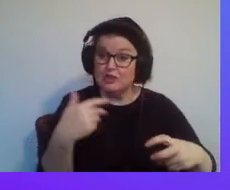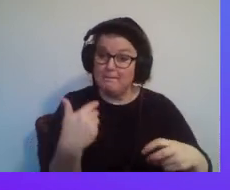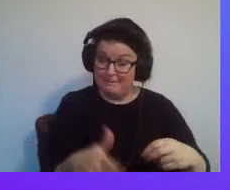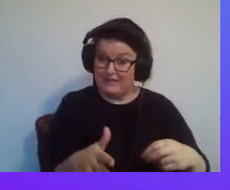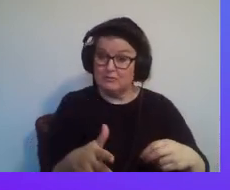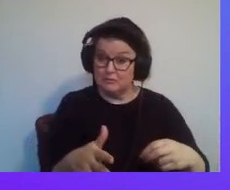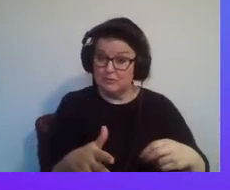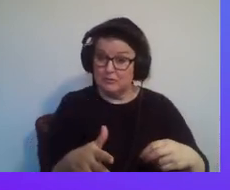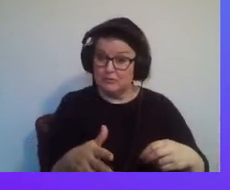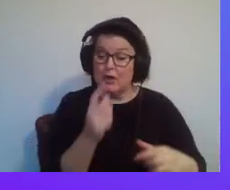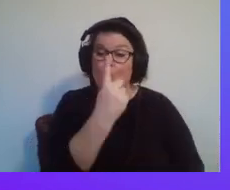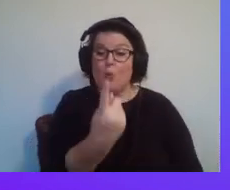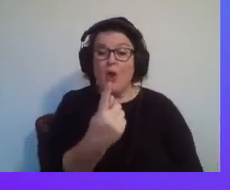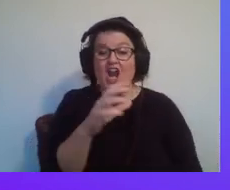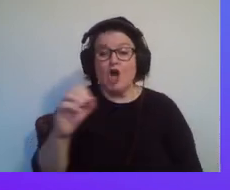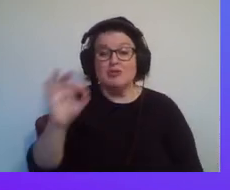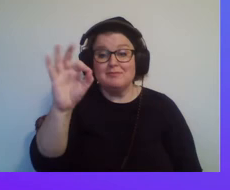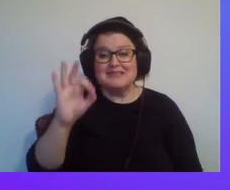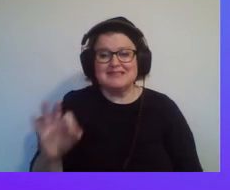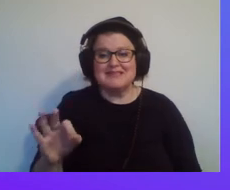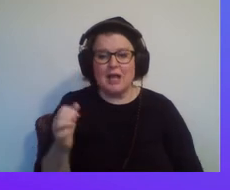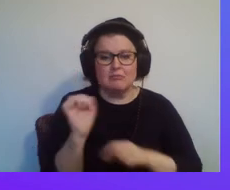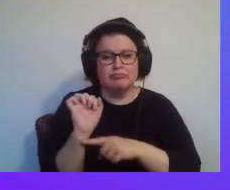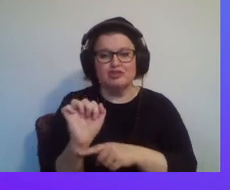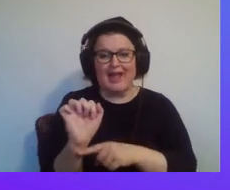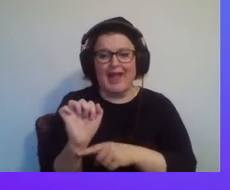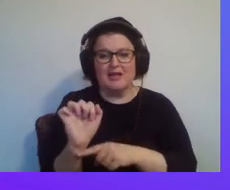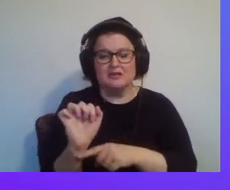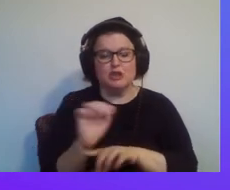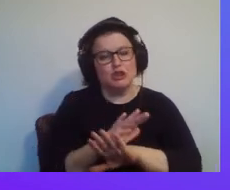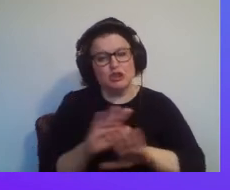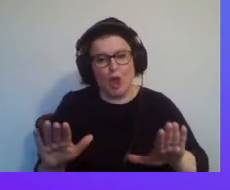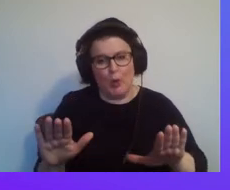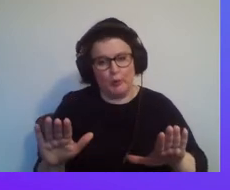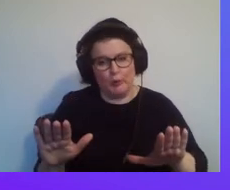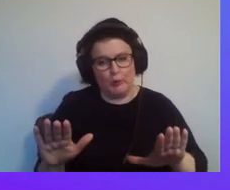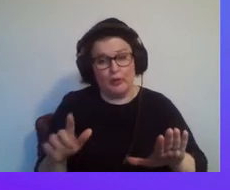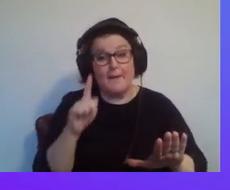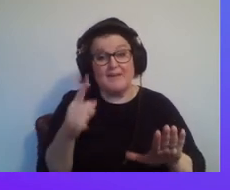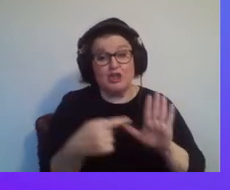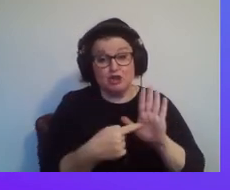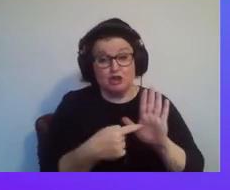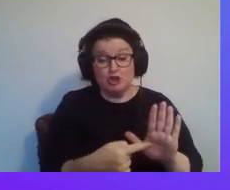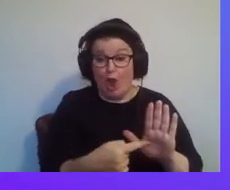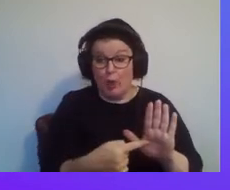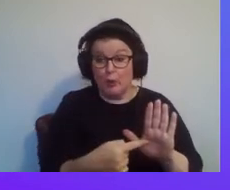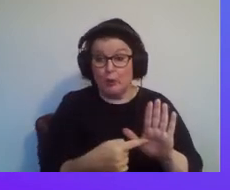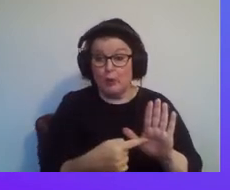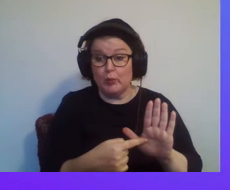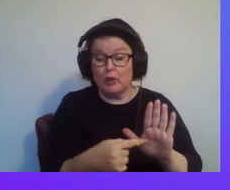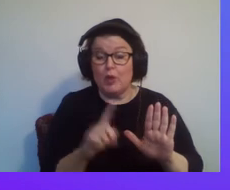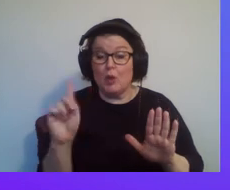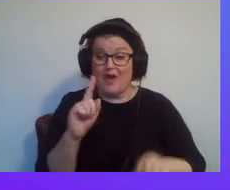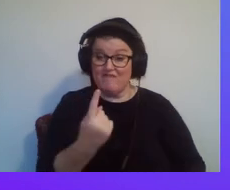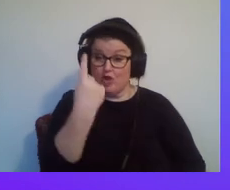collated from people on whom the trials has been done has shown that with the first dose,